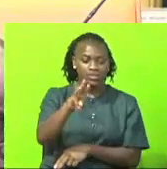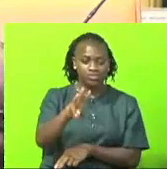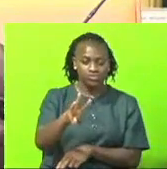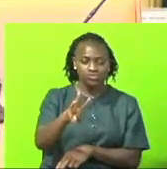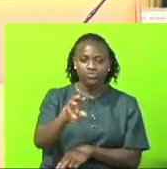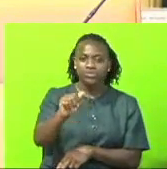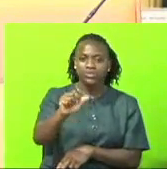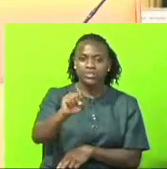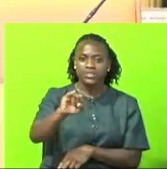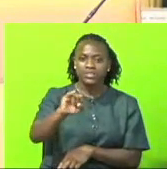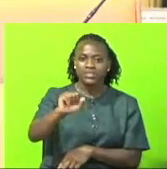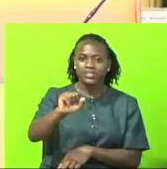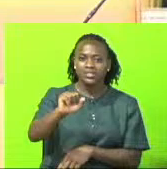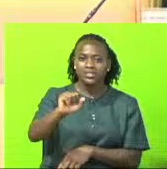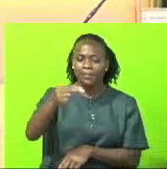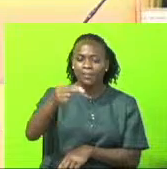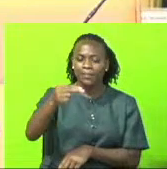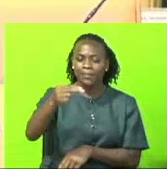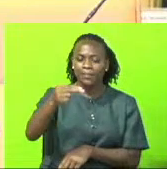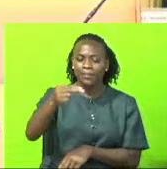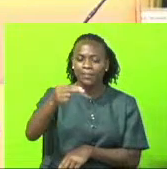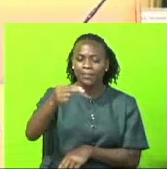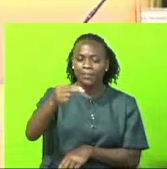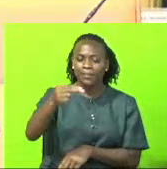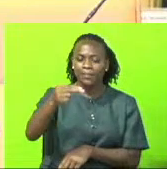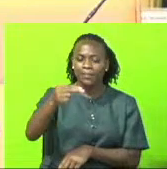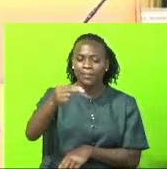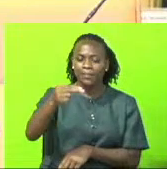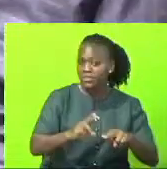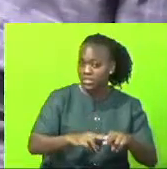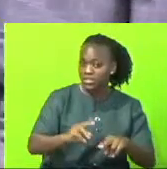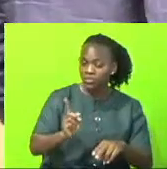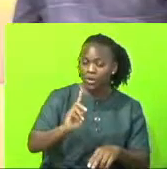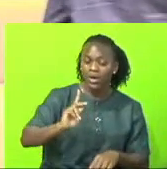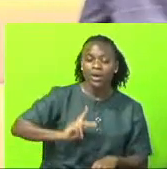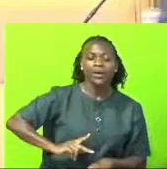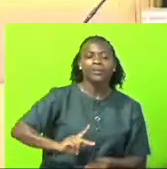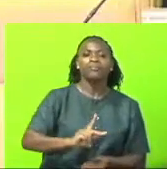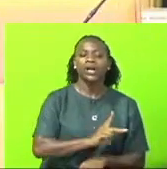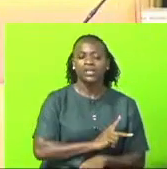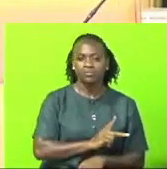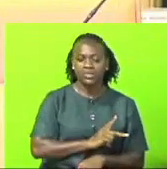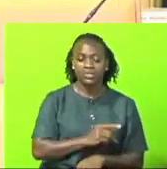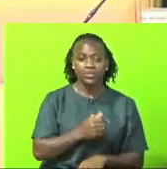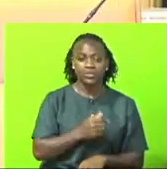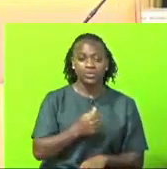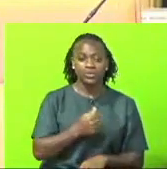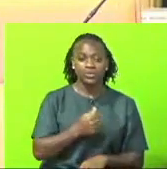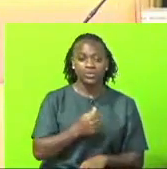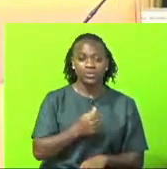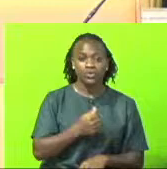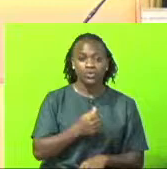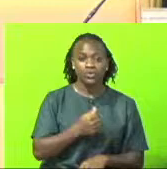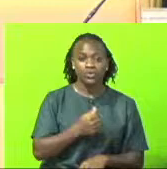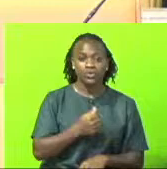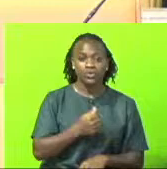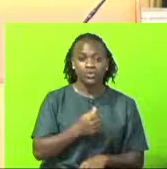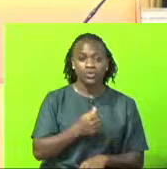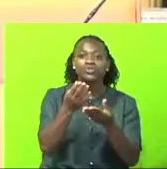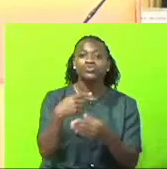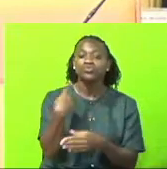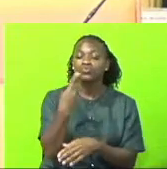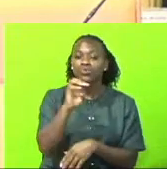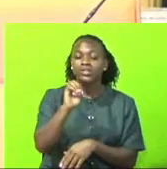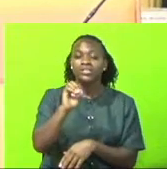vacating his seat in Parliament. Accordingly, we bring this to the notice of the Electoral Commission for